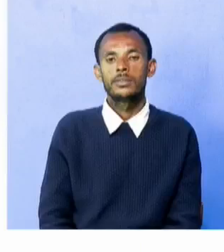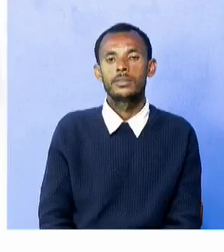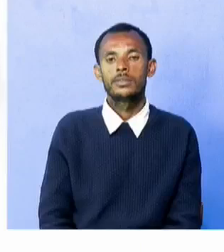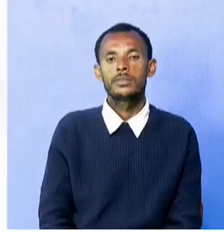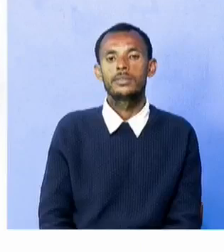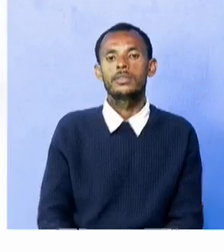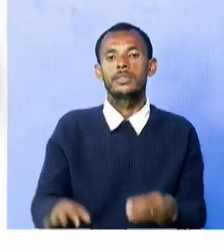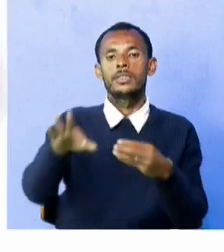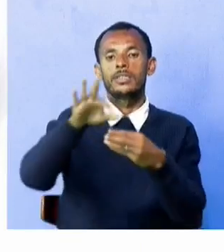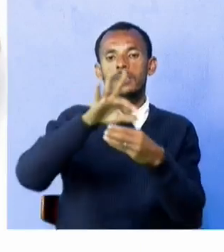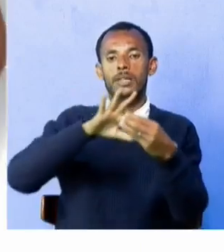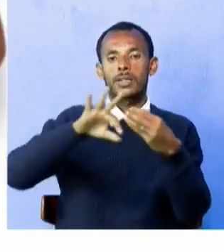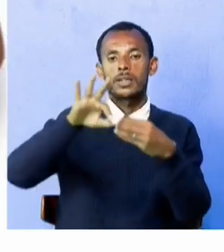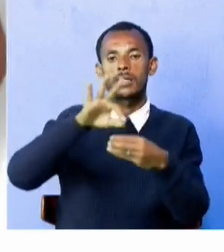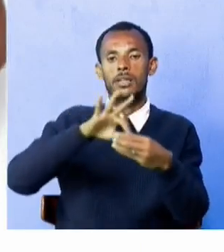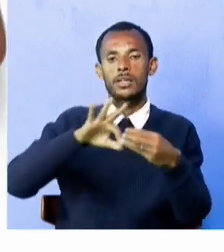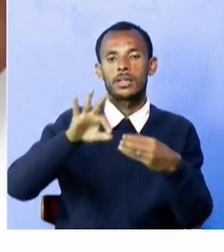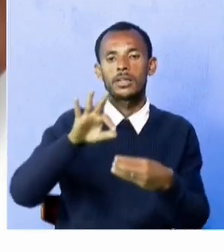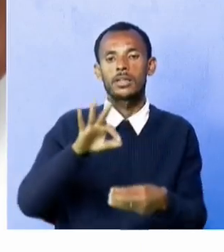the circle